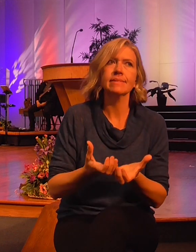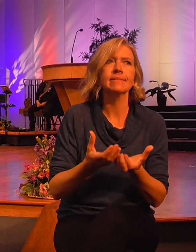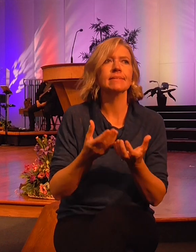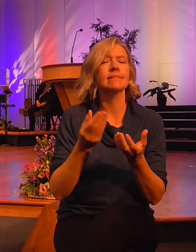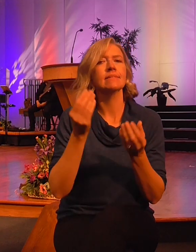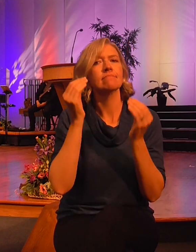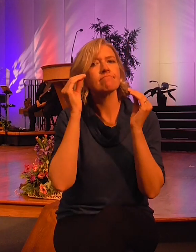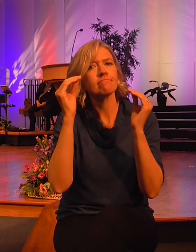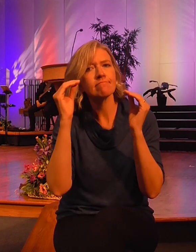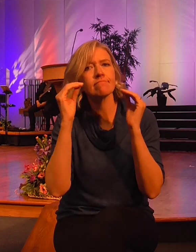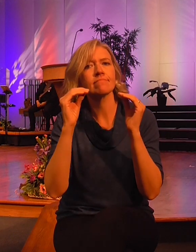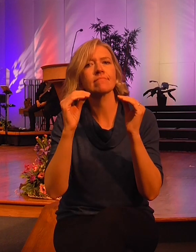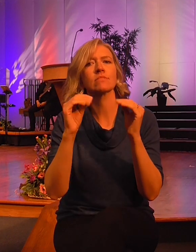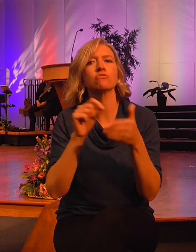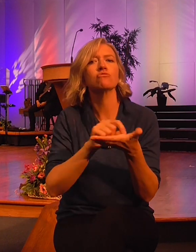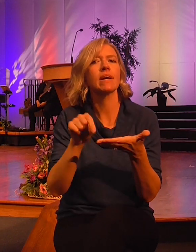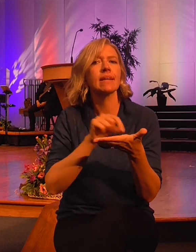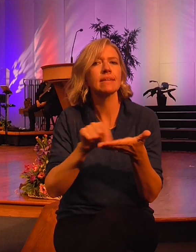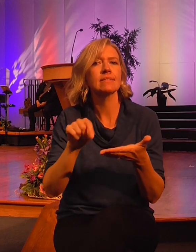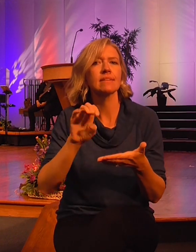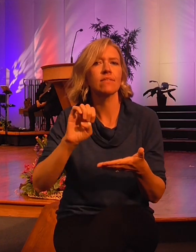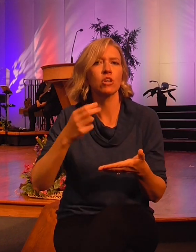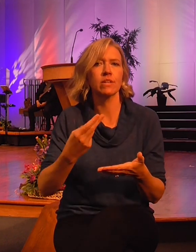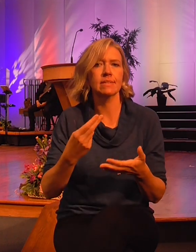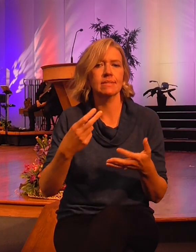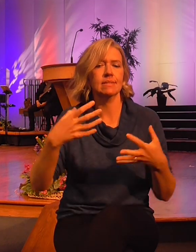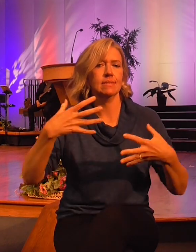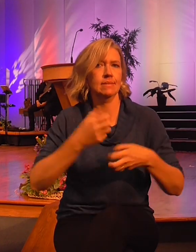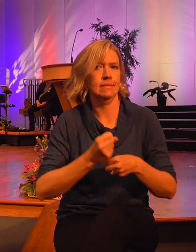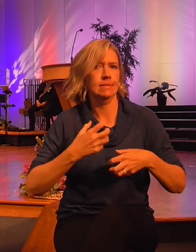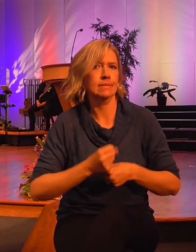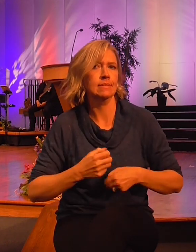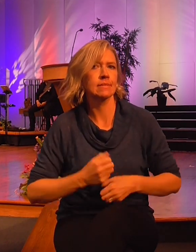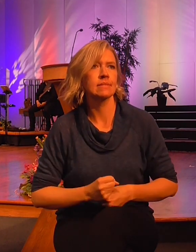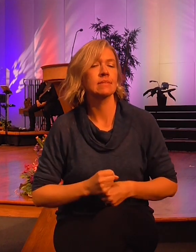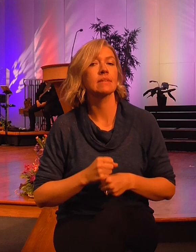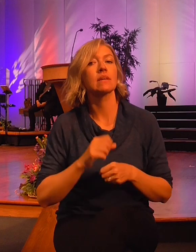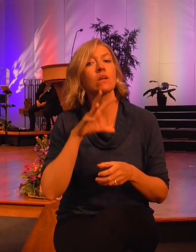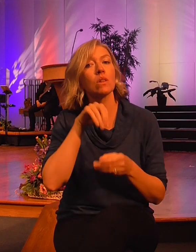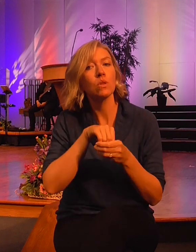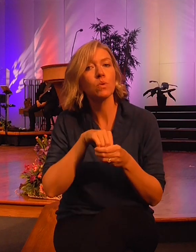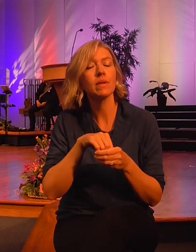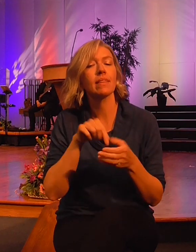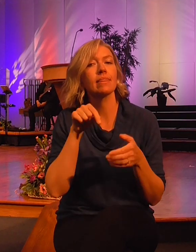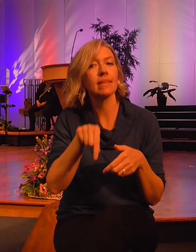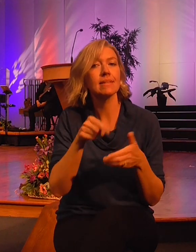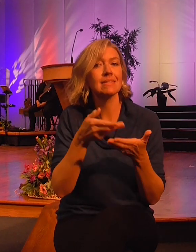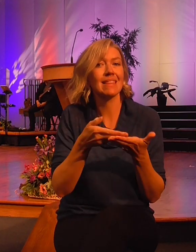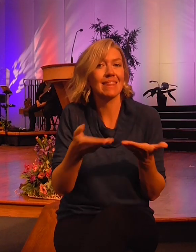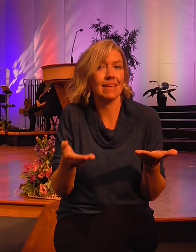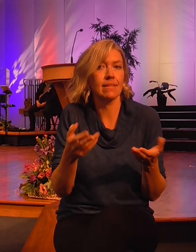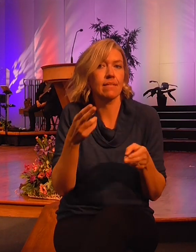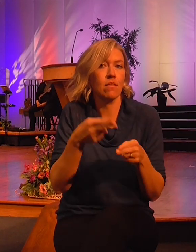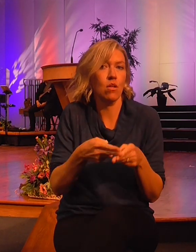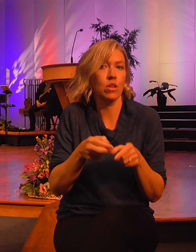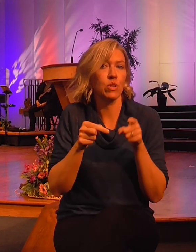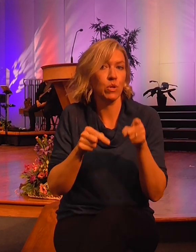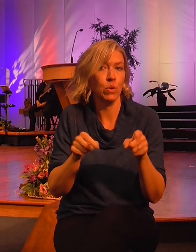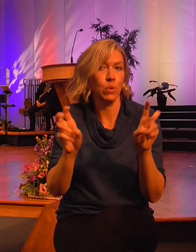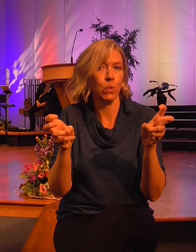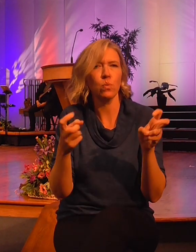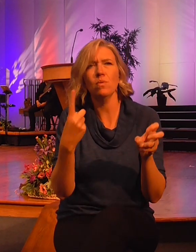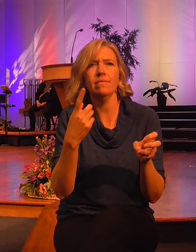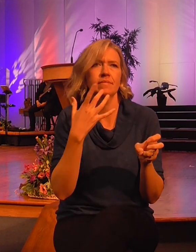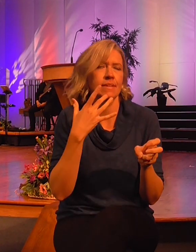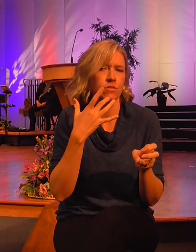to writings of Ernest that are kind of compiled, as you say, including this thing called You, which is one of the favorites of